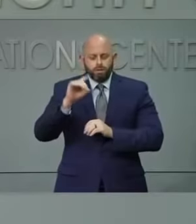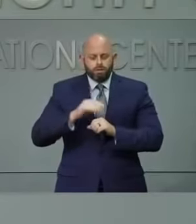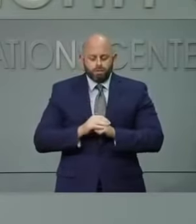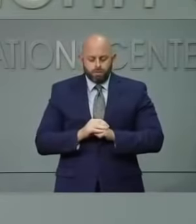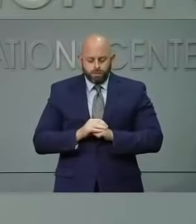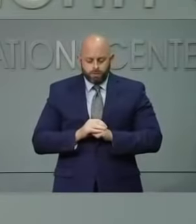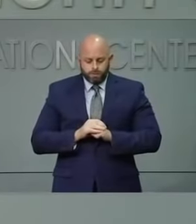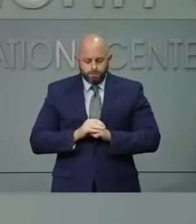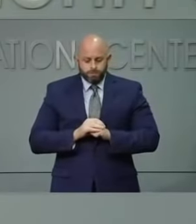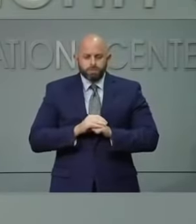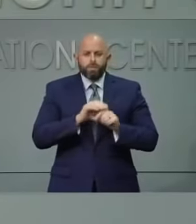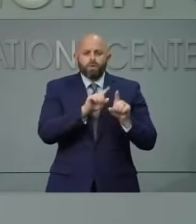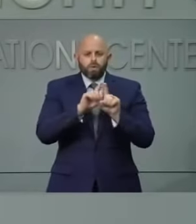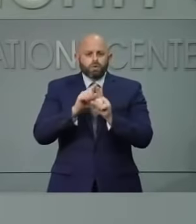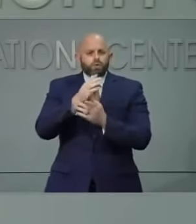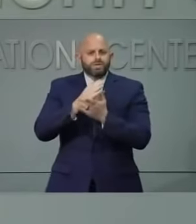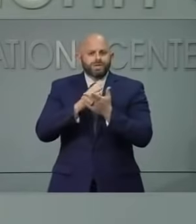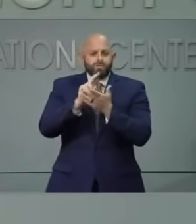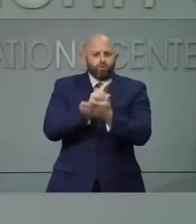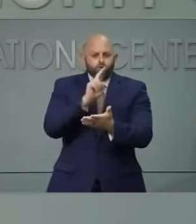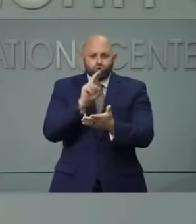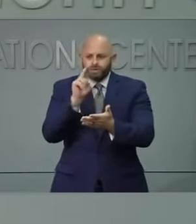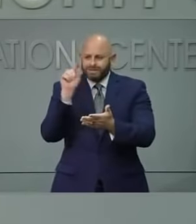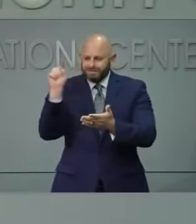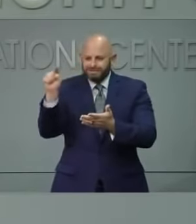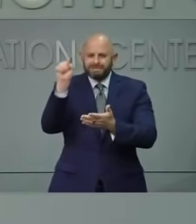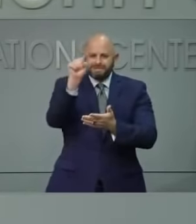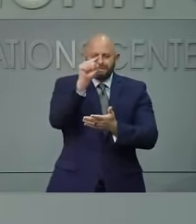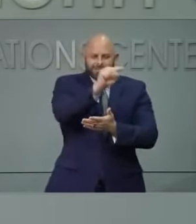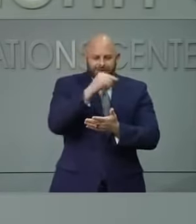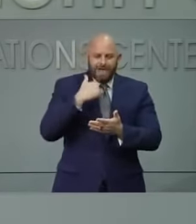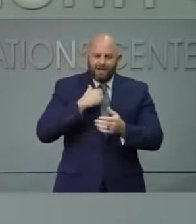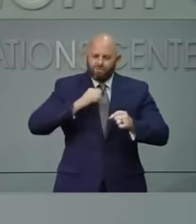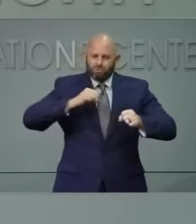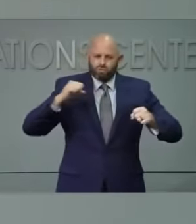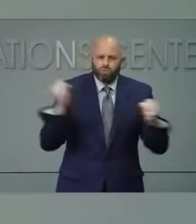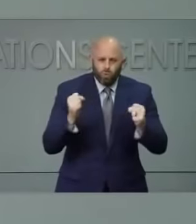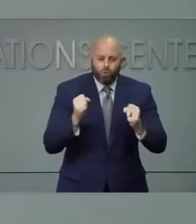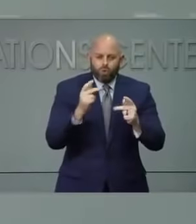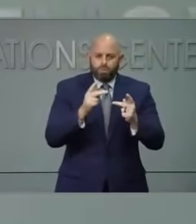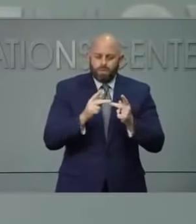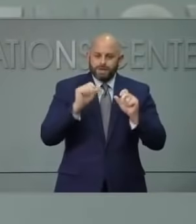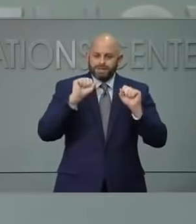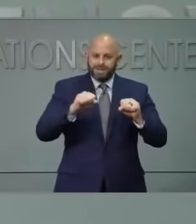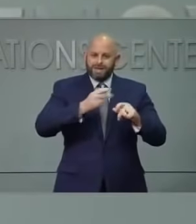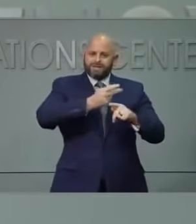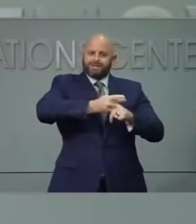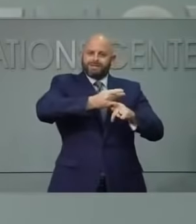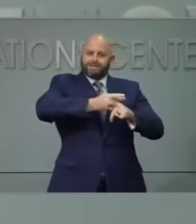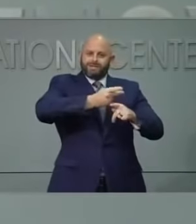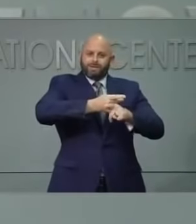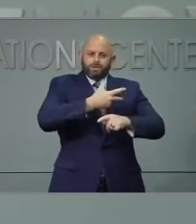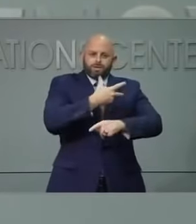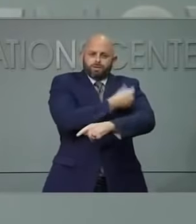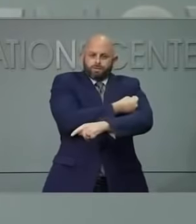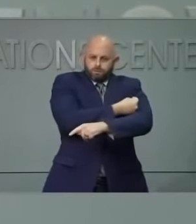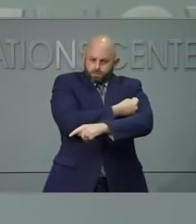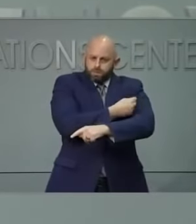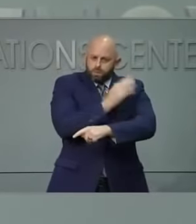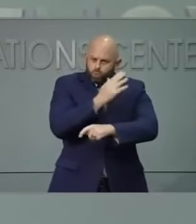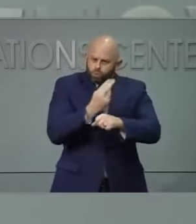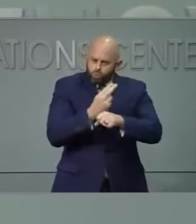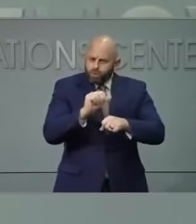at universities. I'm just wondering if there is the possibility or maybe even the plan of using freezer space